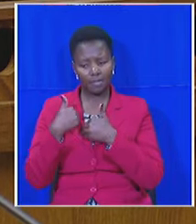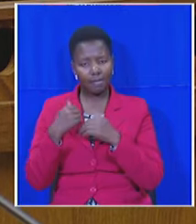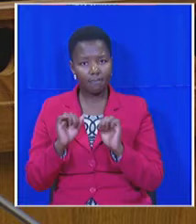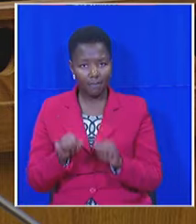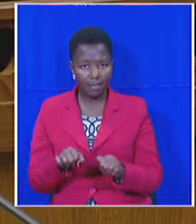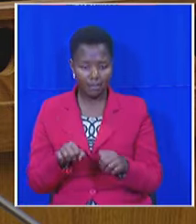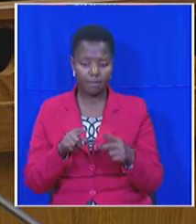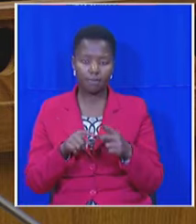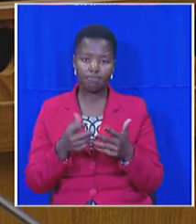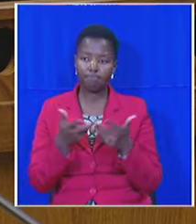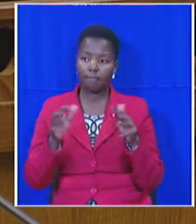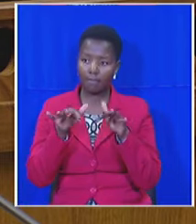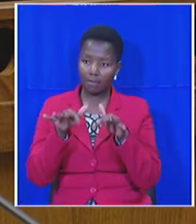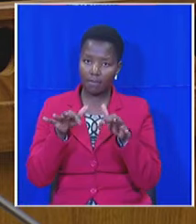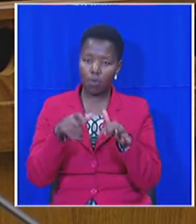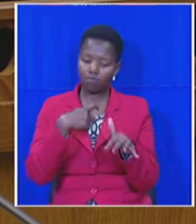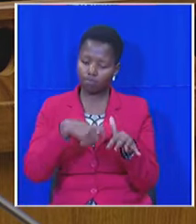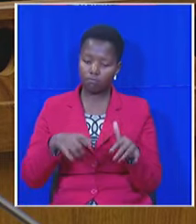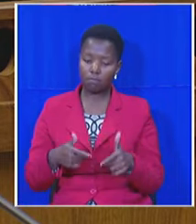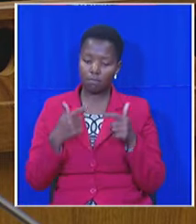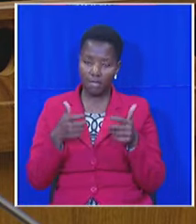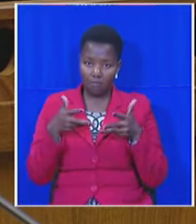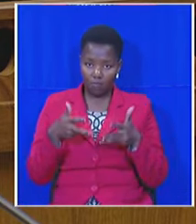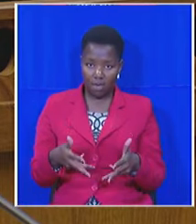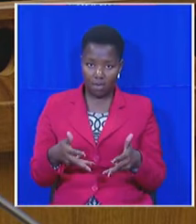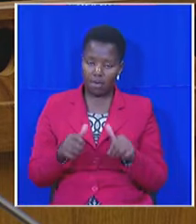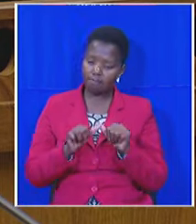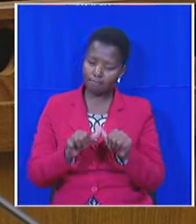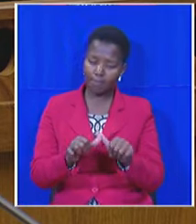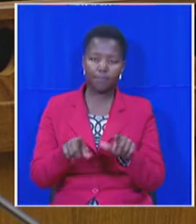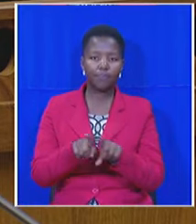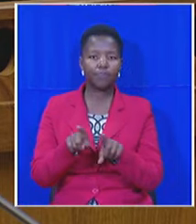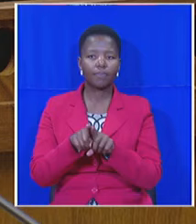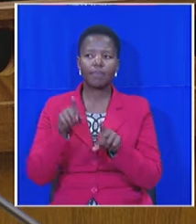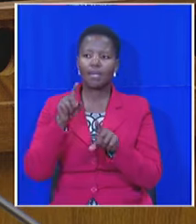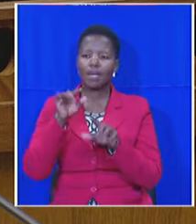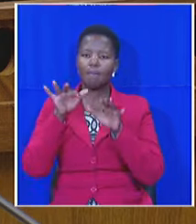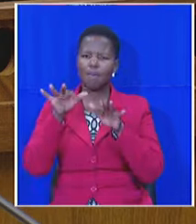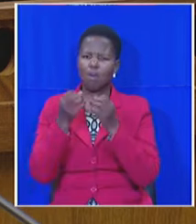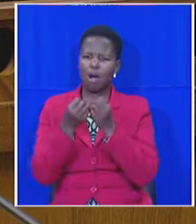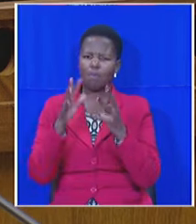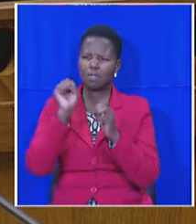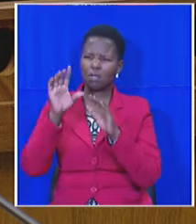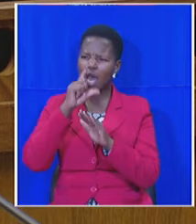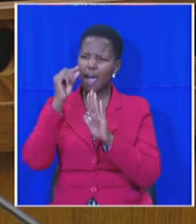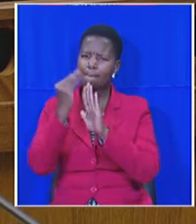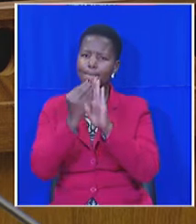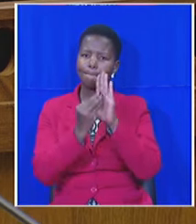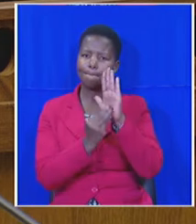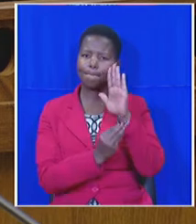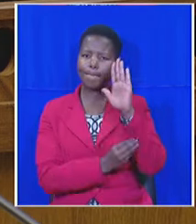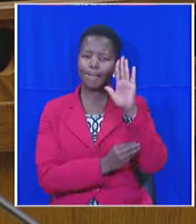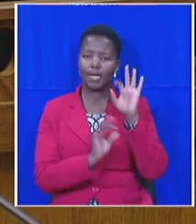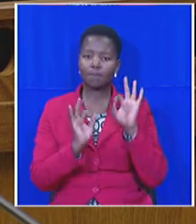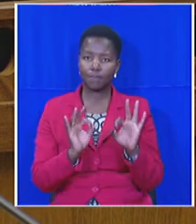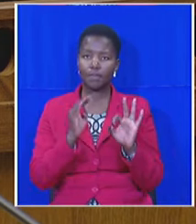our citizenship, as well as the National Population Register. It allows this country to be a global player